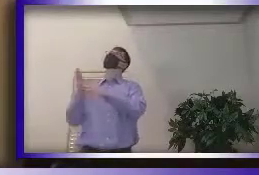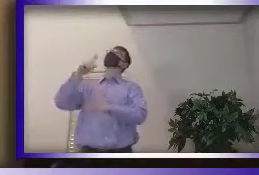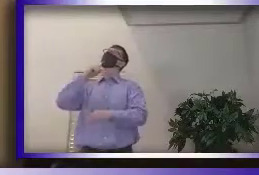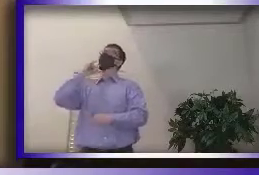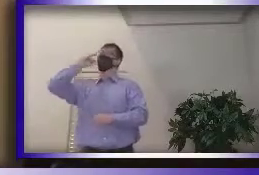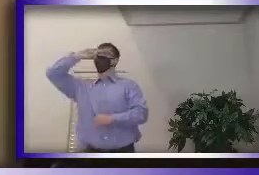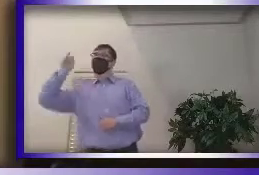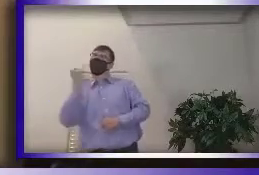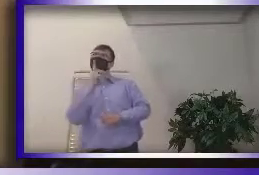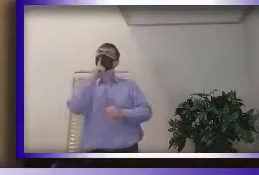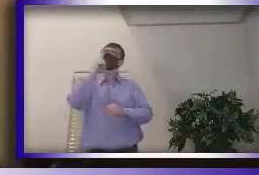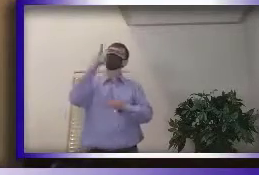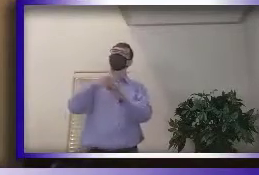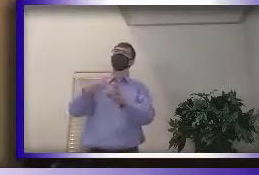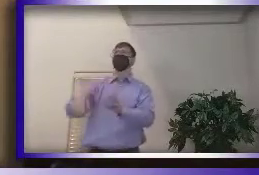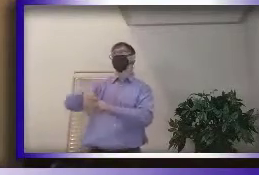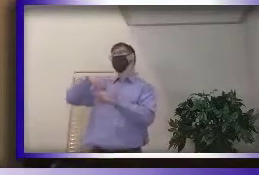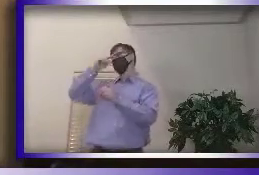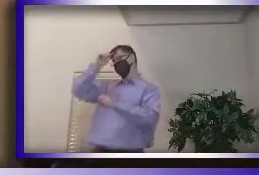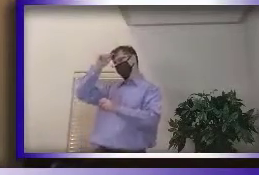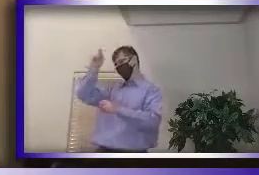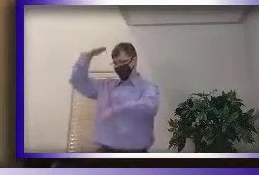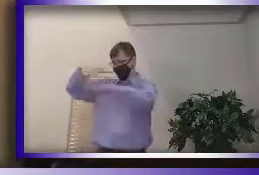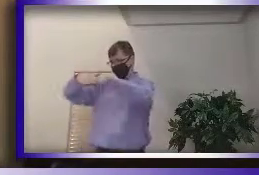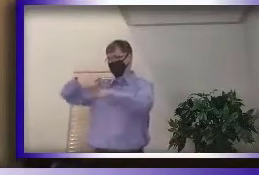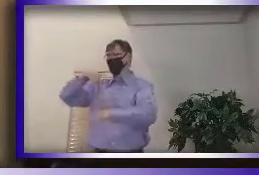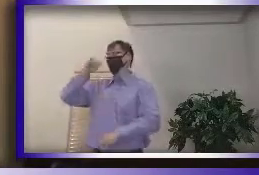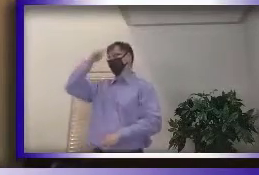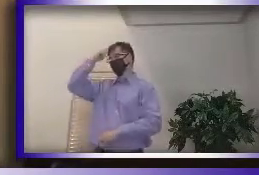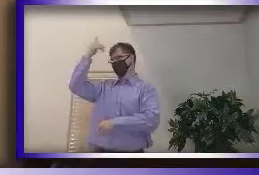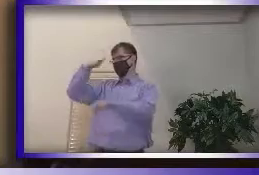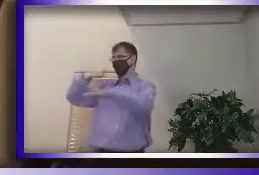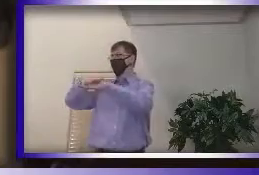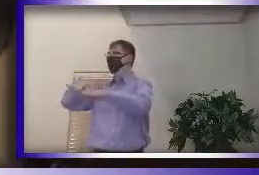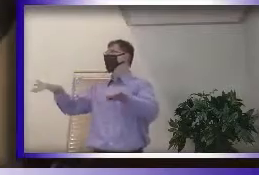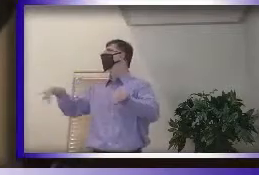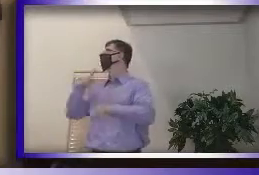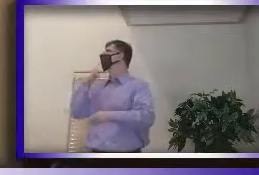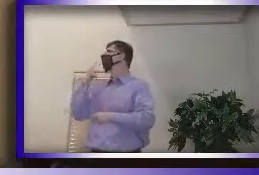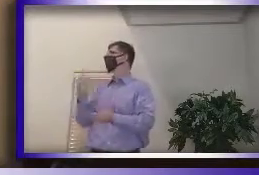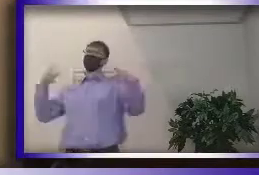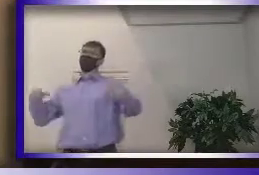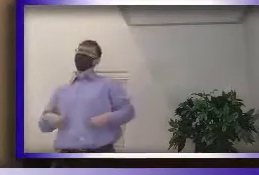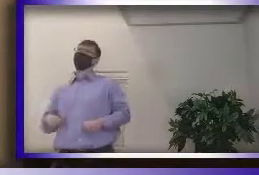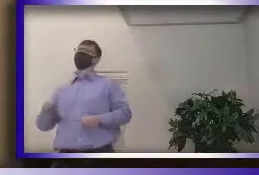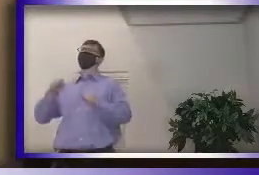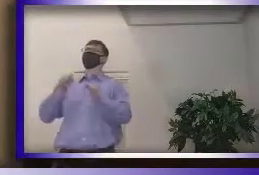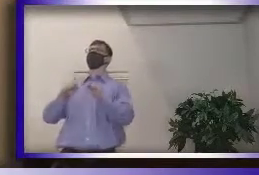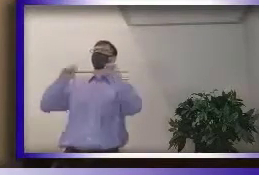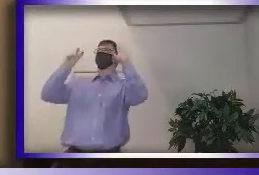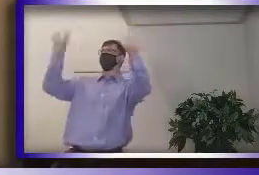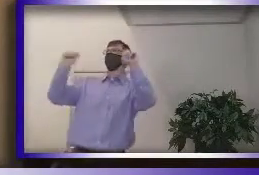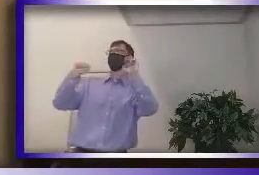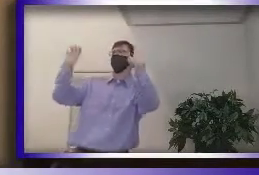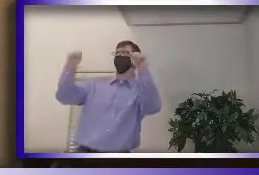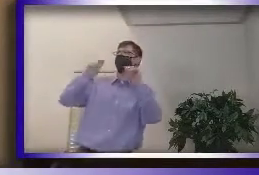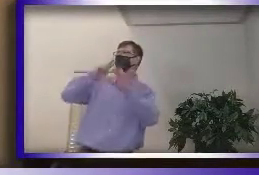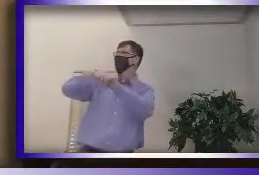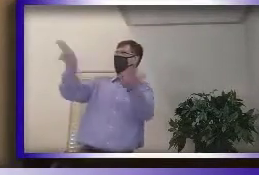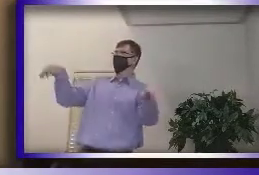2020, having been isolated, are dealing with some anxiety and depression. Yes, I mean, we can admit that without the world